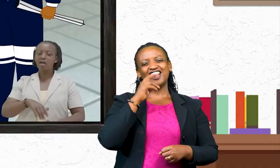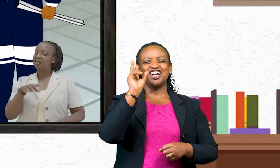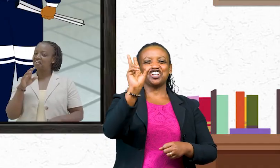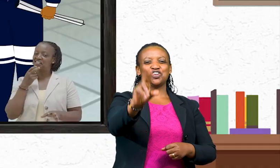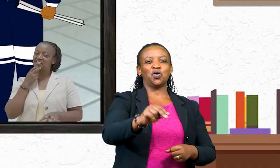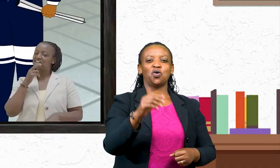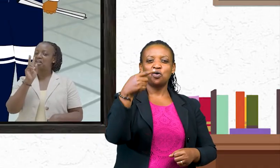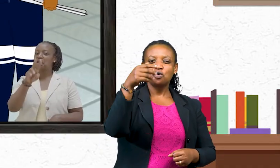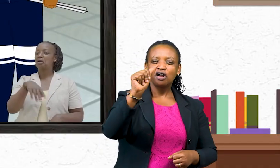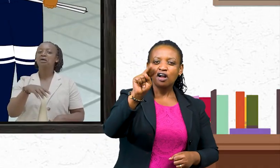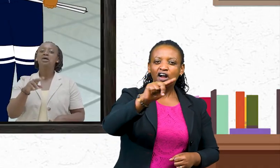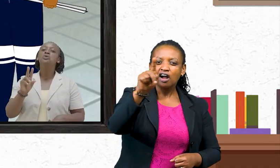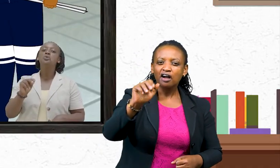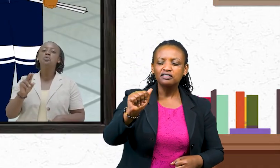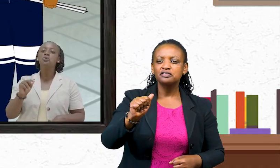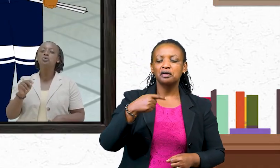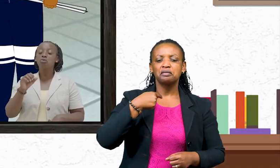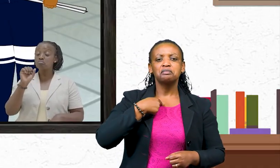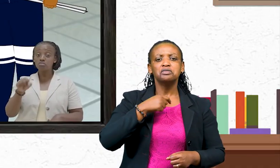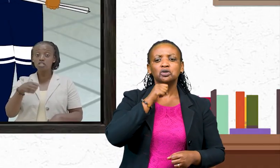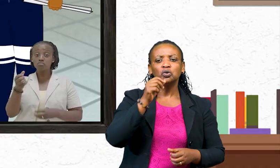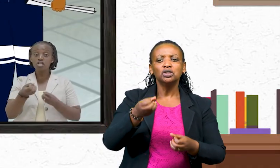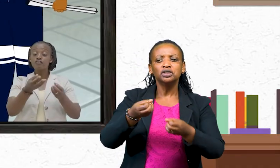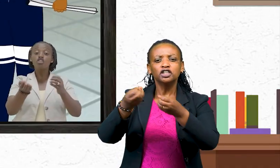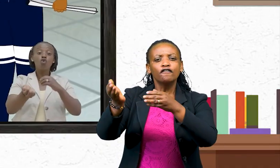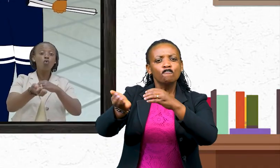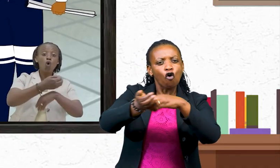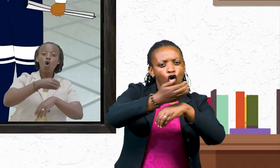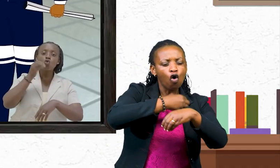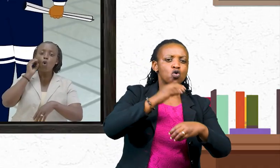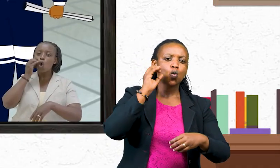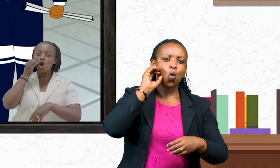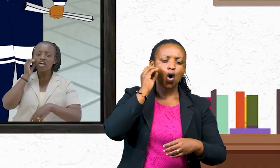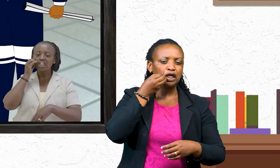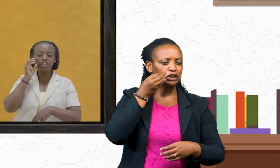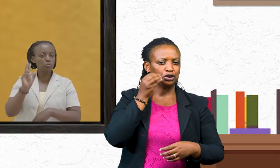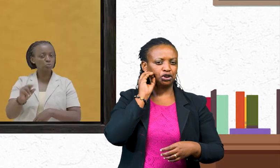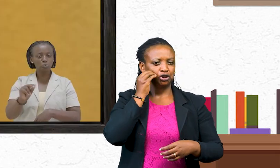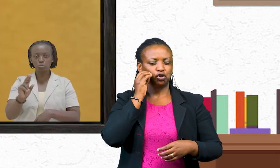No, Ganza, I'm not going to give you the whole orange.